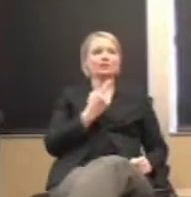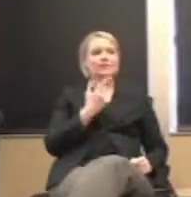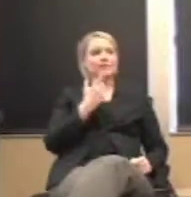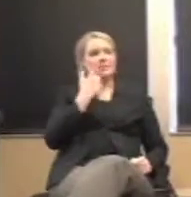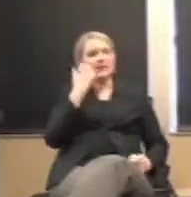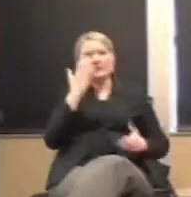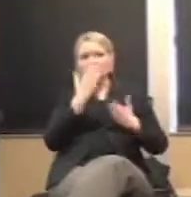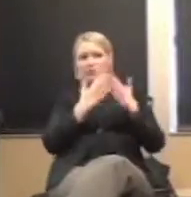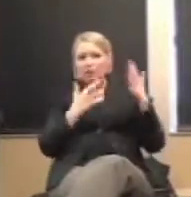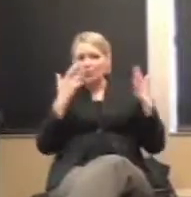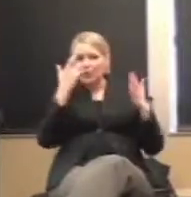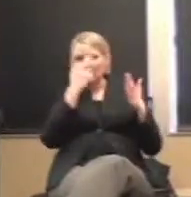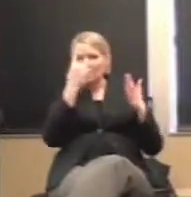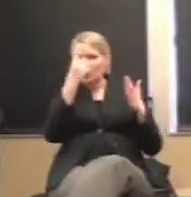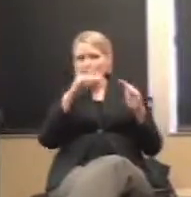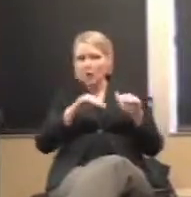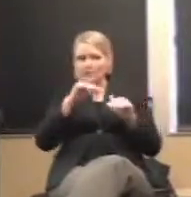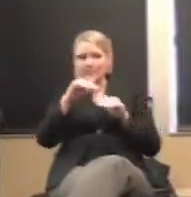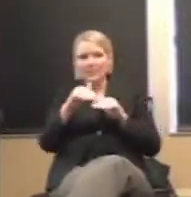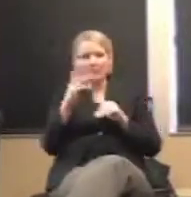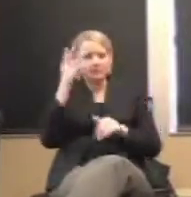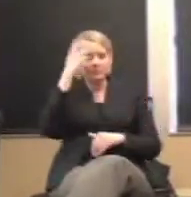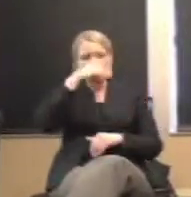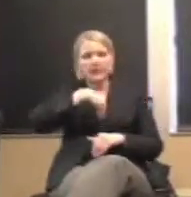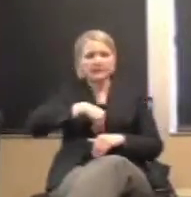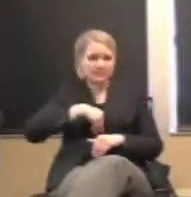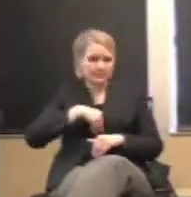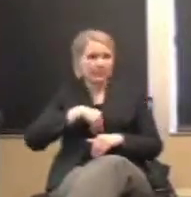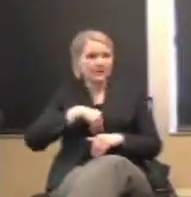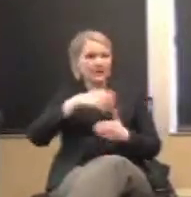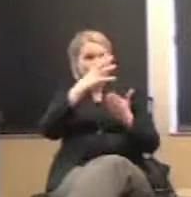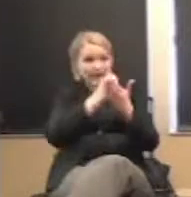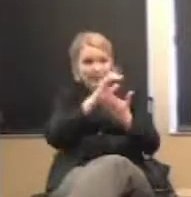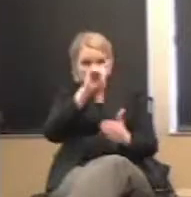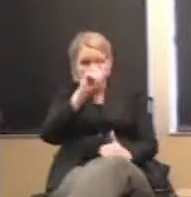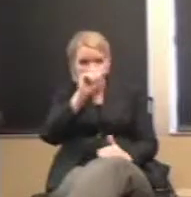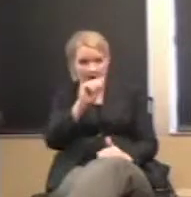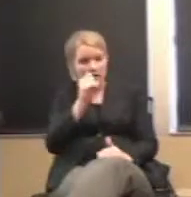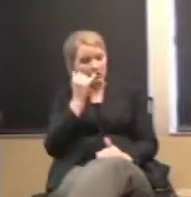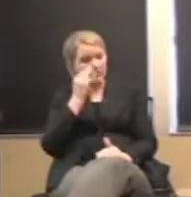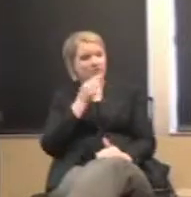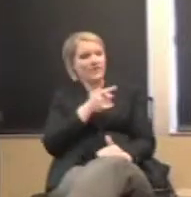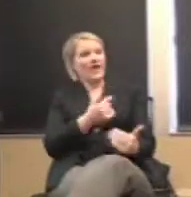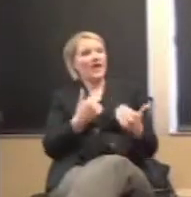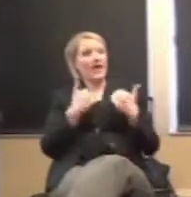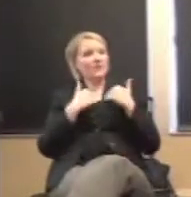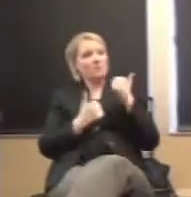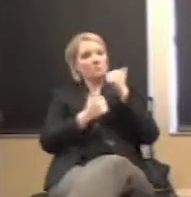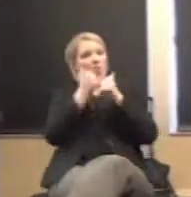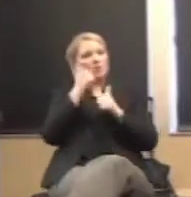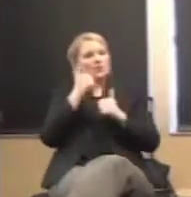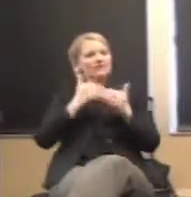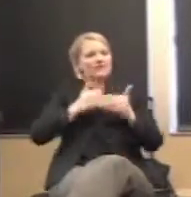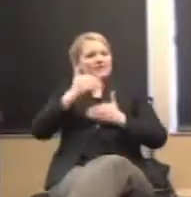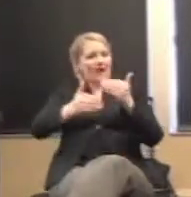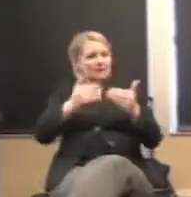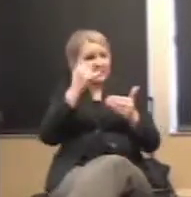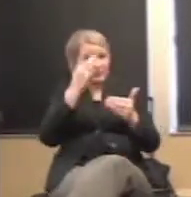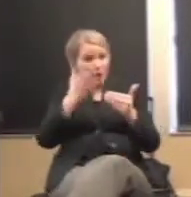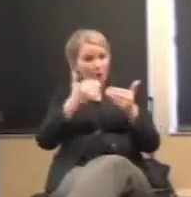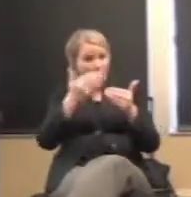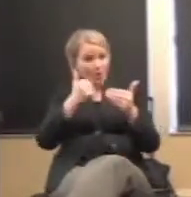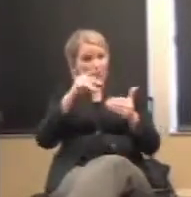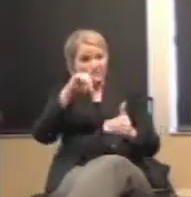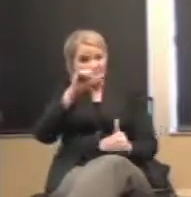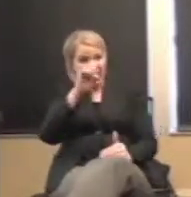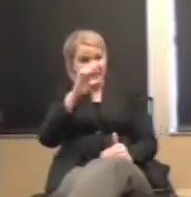some step that was missed. Collect your data, and if they do have most of the steps, if they're almost at phase 3, if